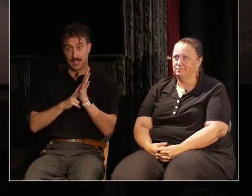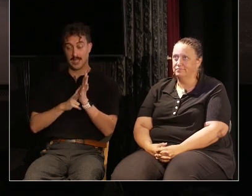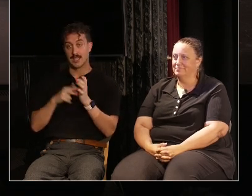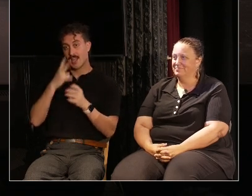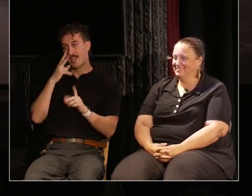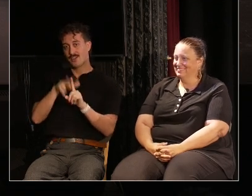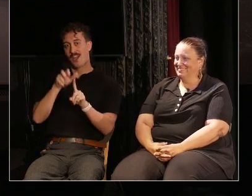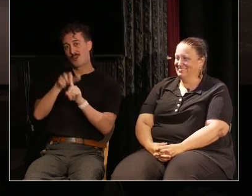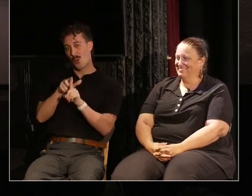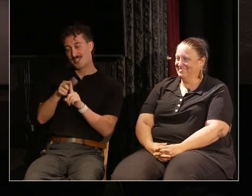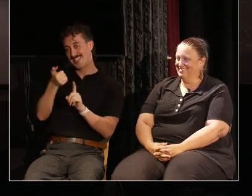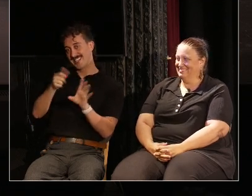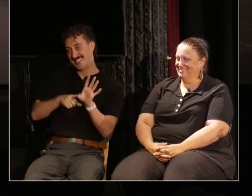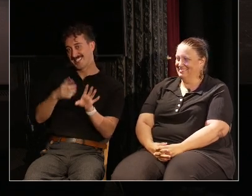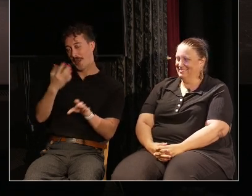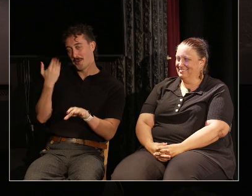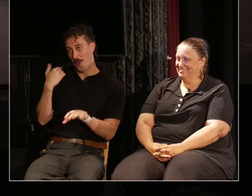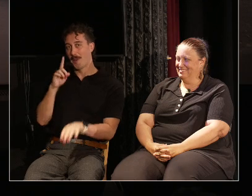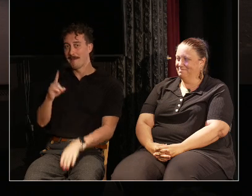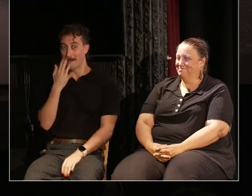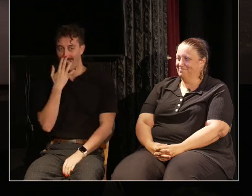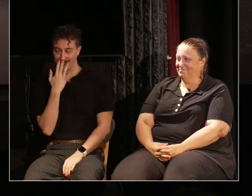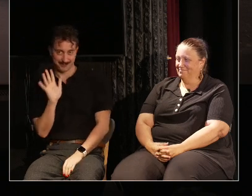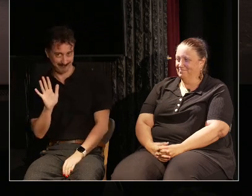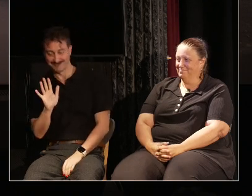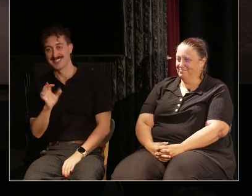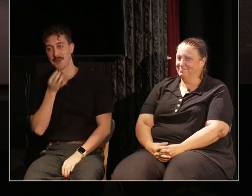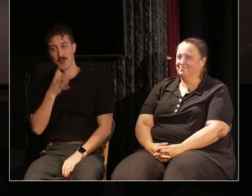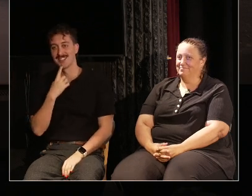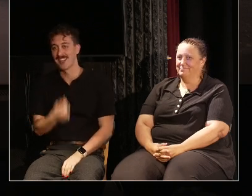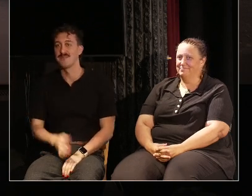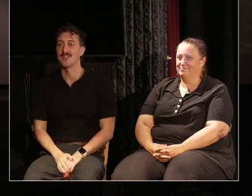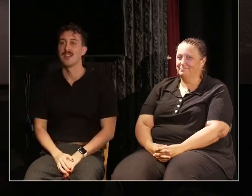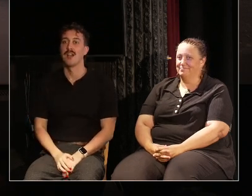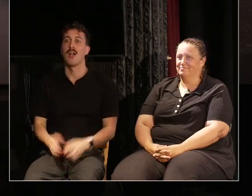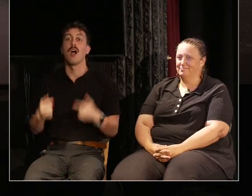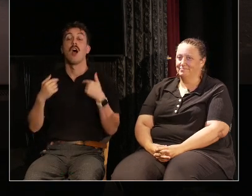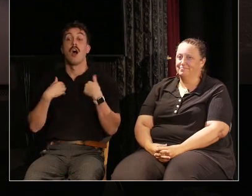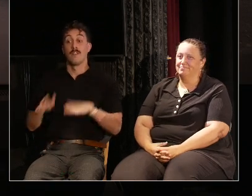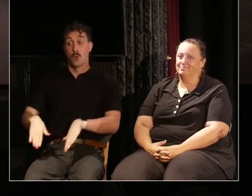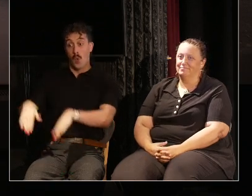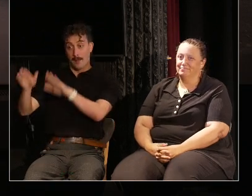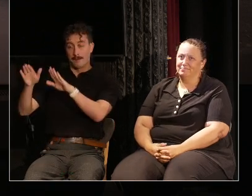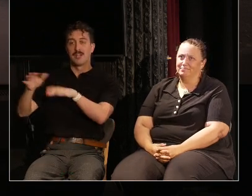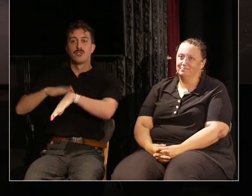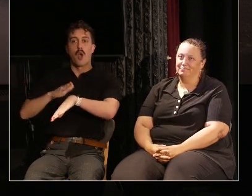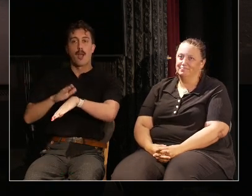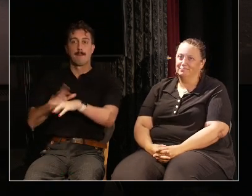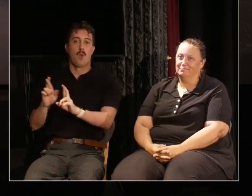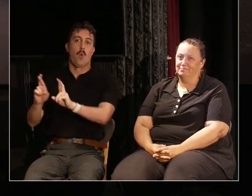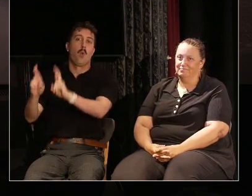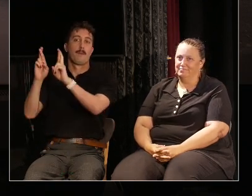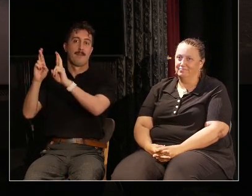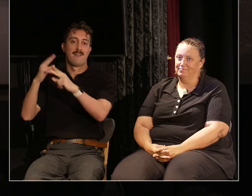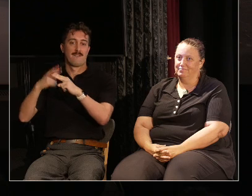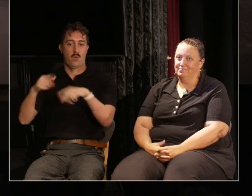do the math. Now, I've grown up in a period of extraordinary hope for the HIV epidemic in Australia. We've set our sights